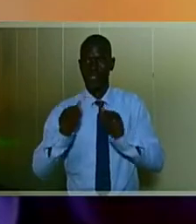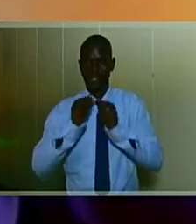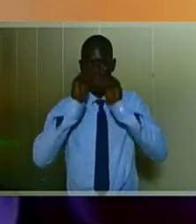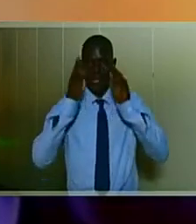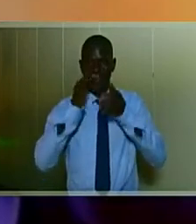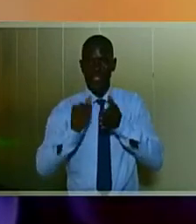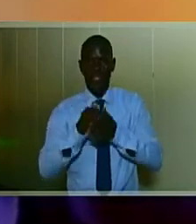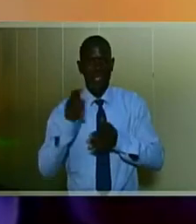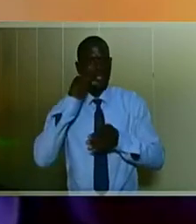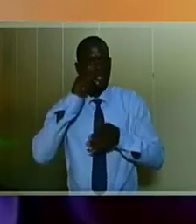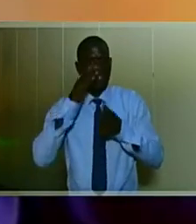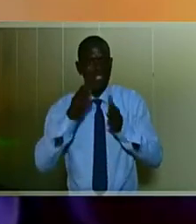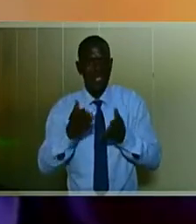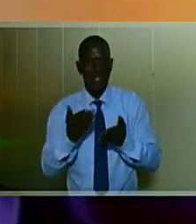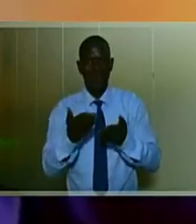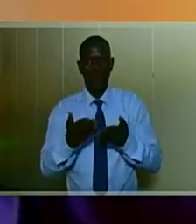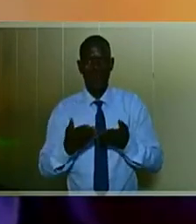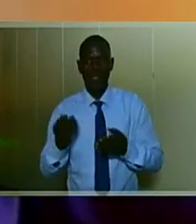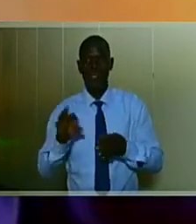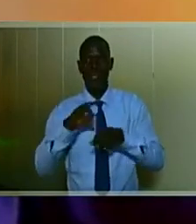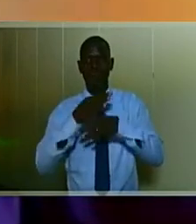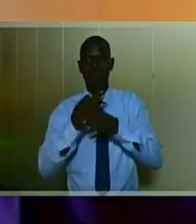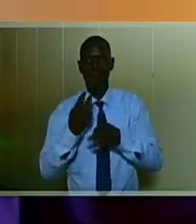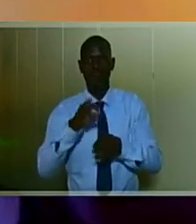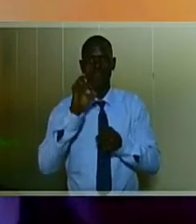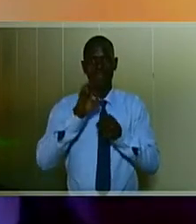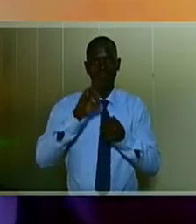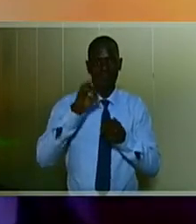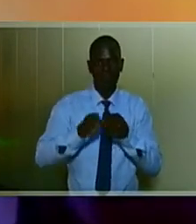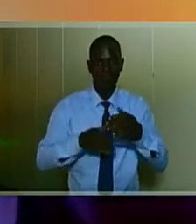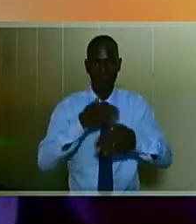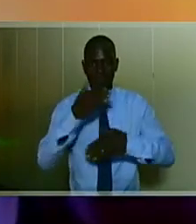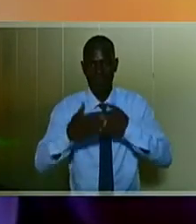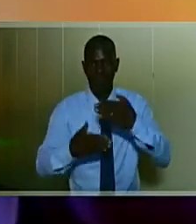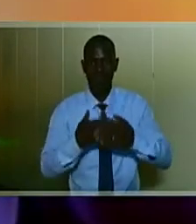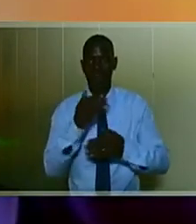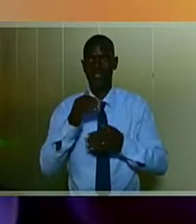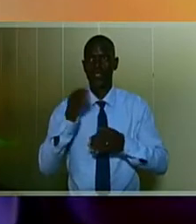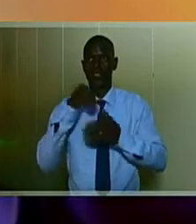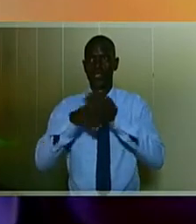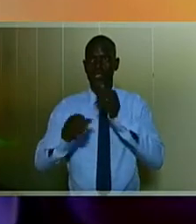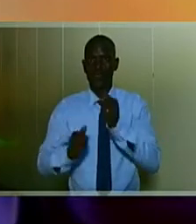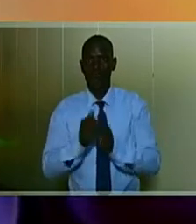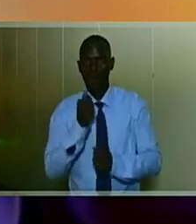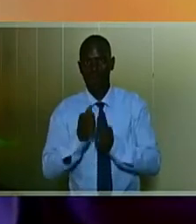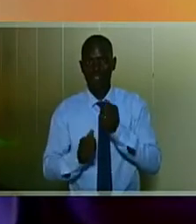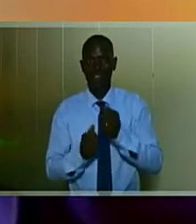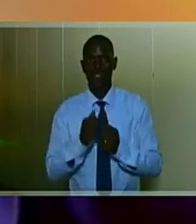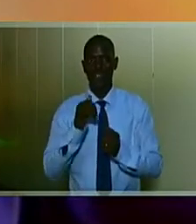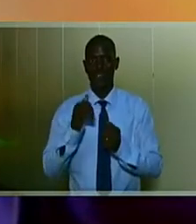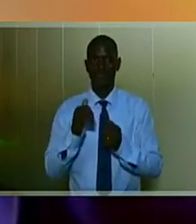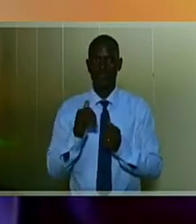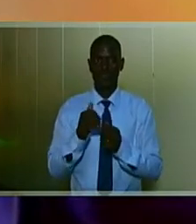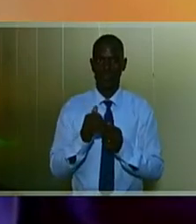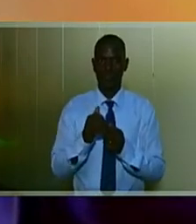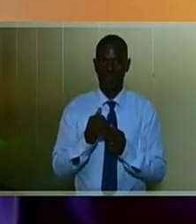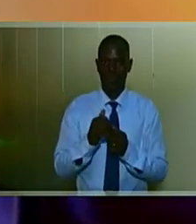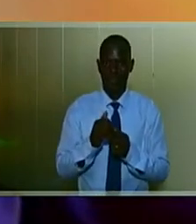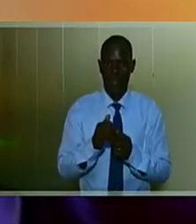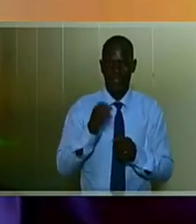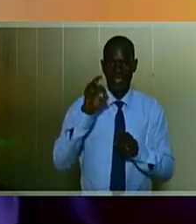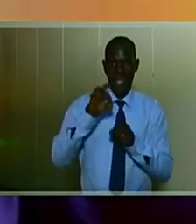that Nigerians want reform of the electoral process. They want credibility of the